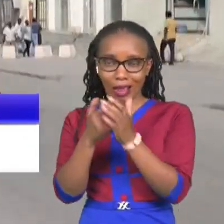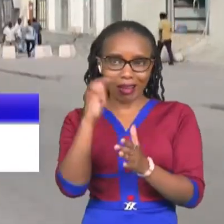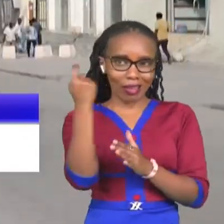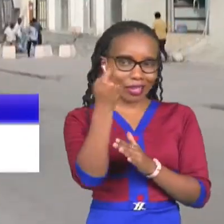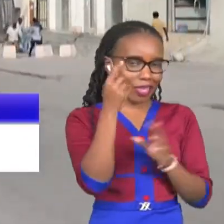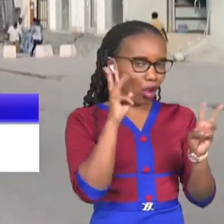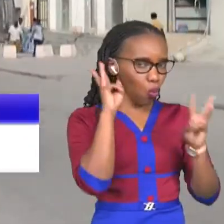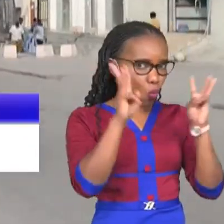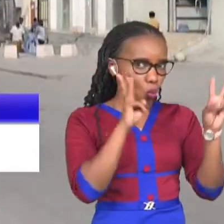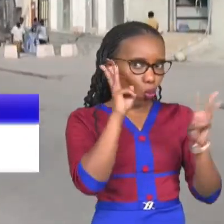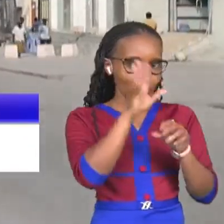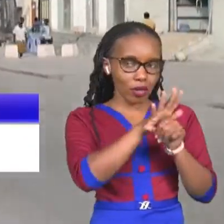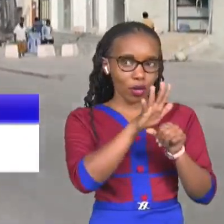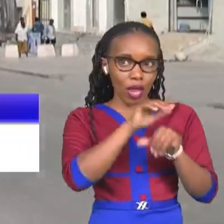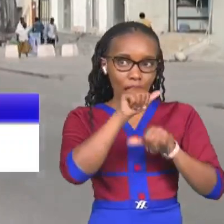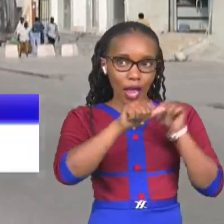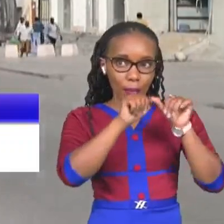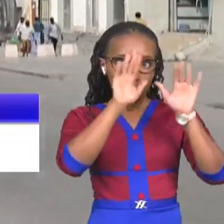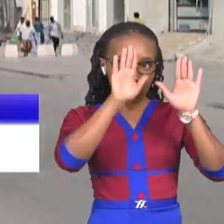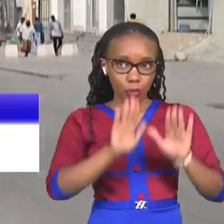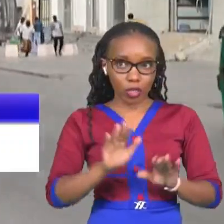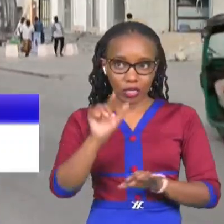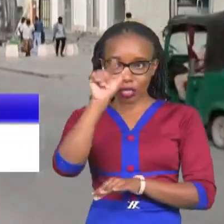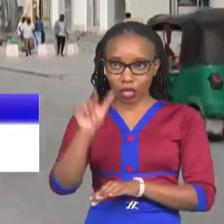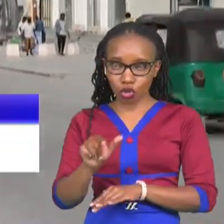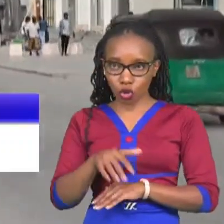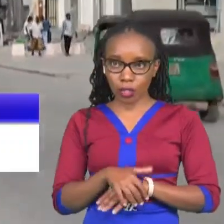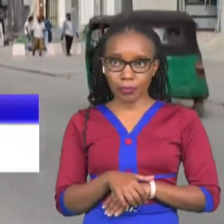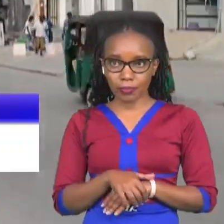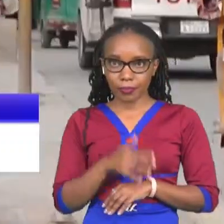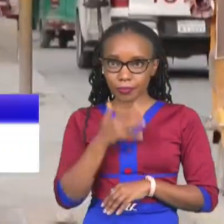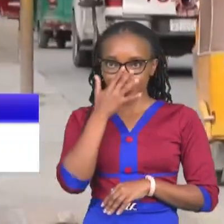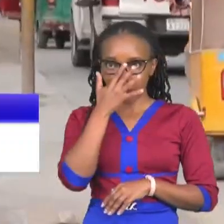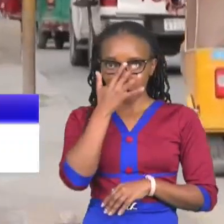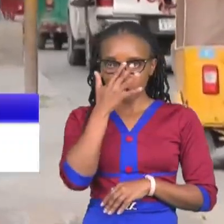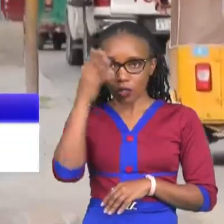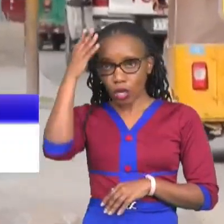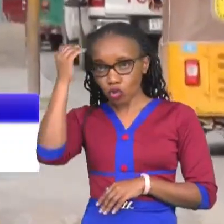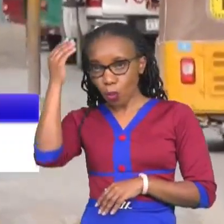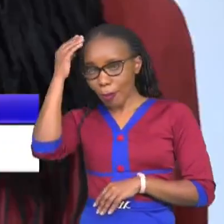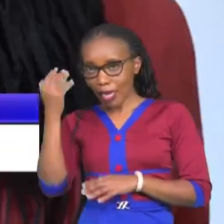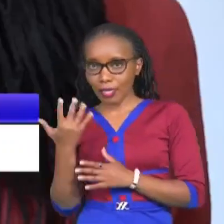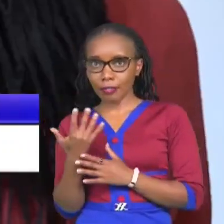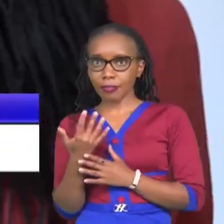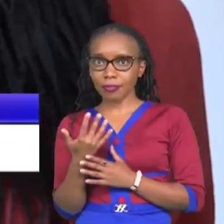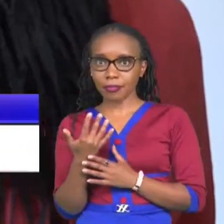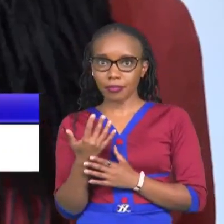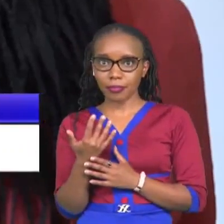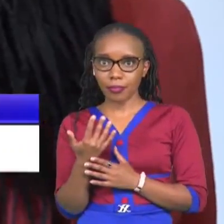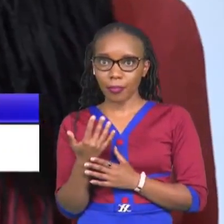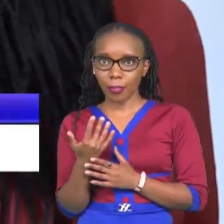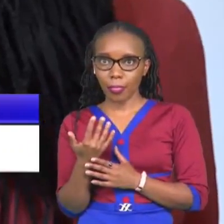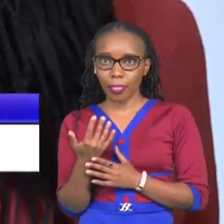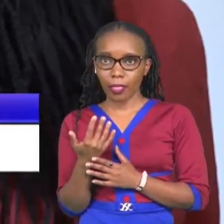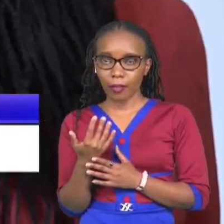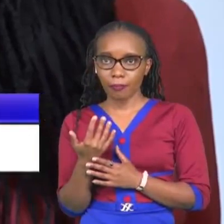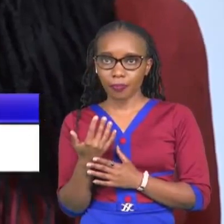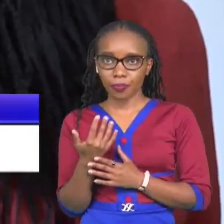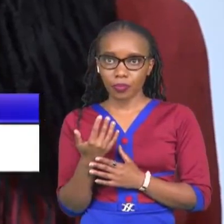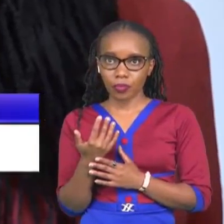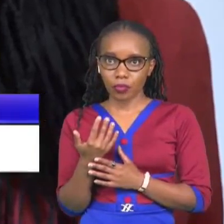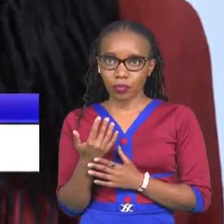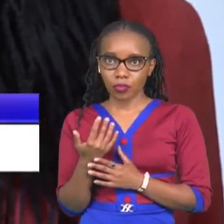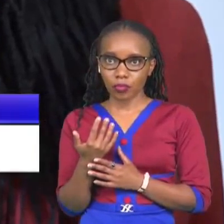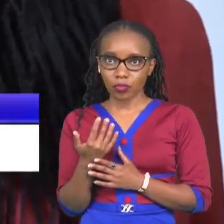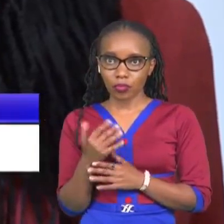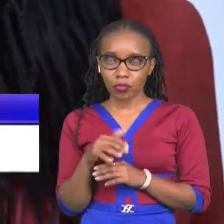its importance in the region. I think what Somalia is telling us is that we're no longer